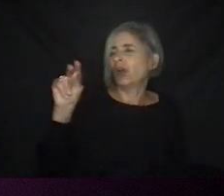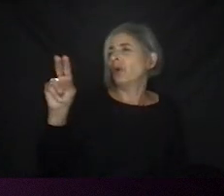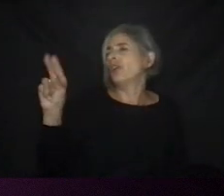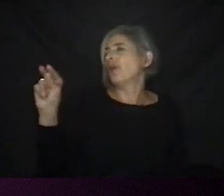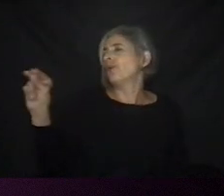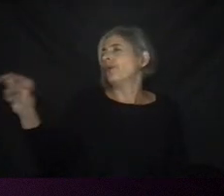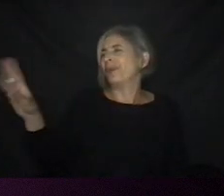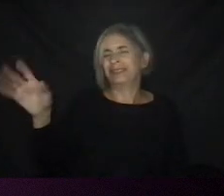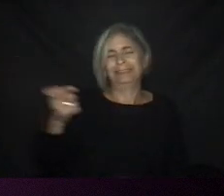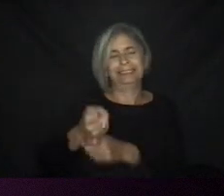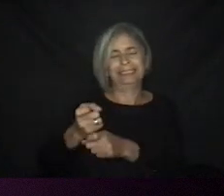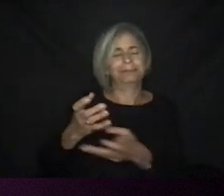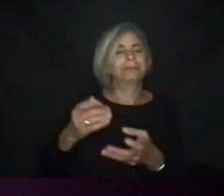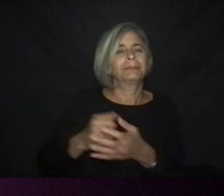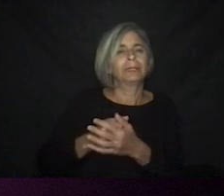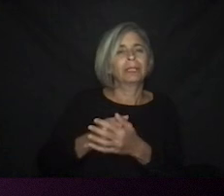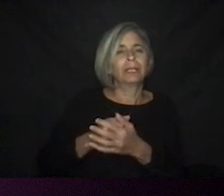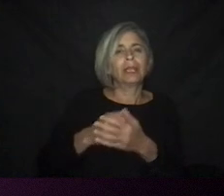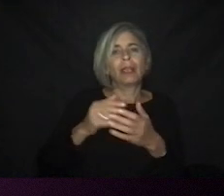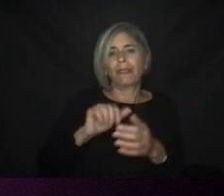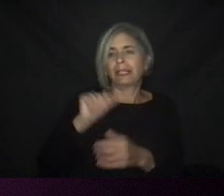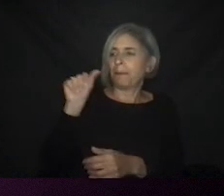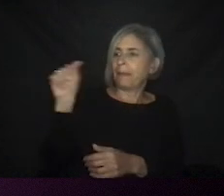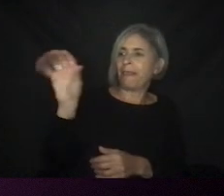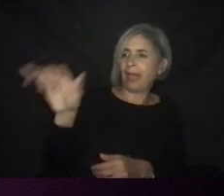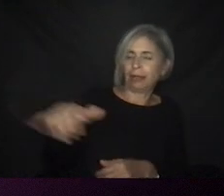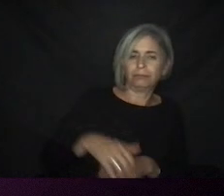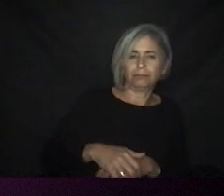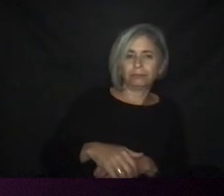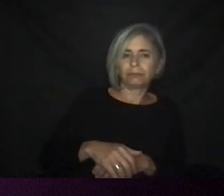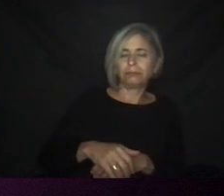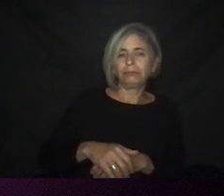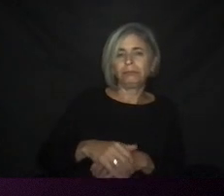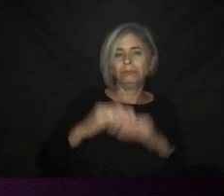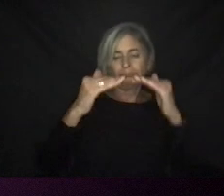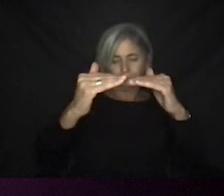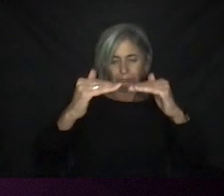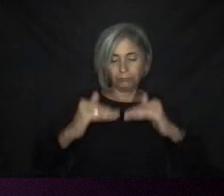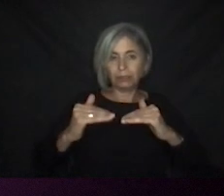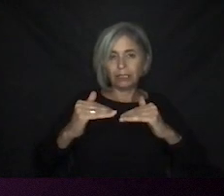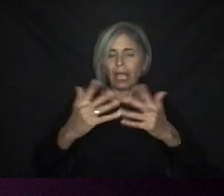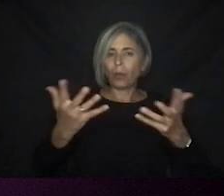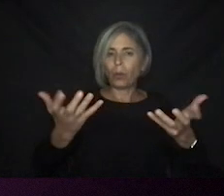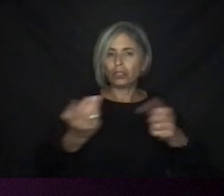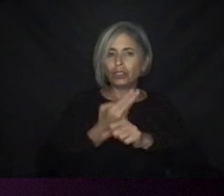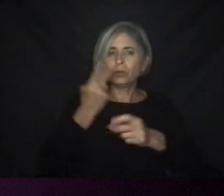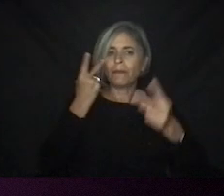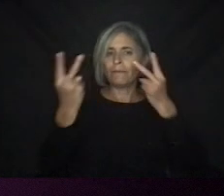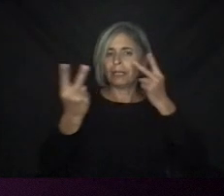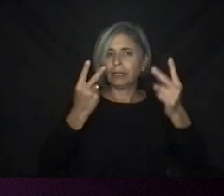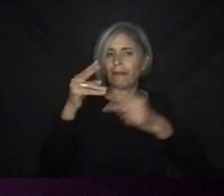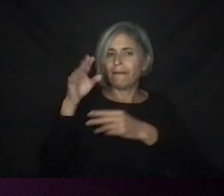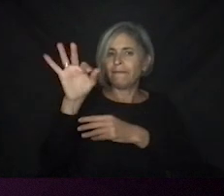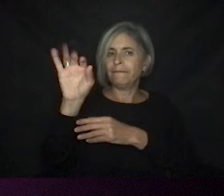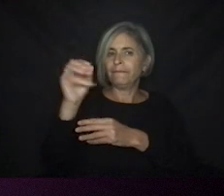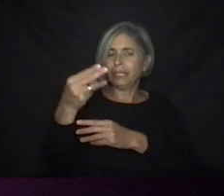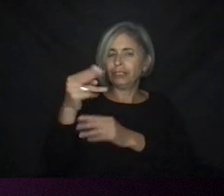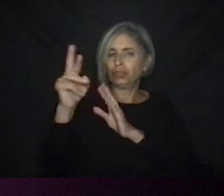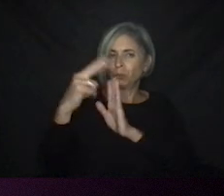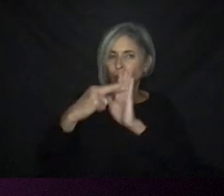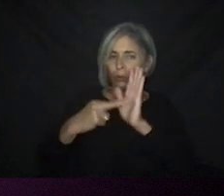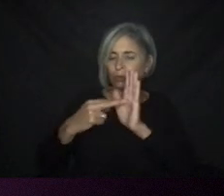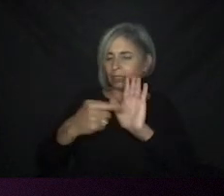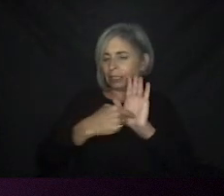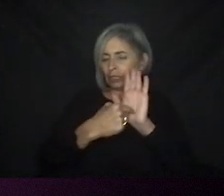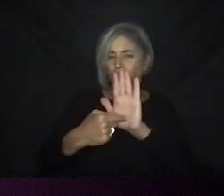pin in that. Again, and let's move on to the next thing. So just really quickly, because I want to use fish rules as an illustration. So if you